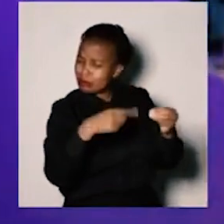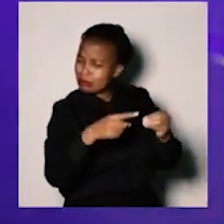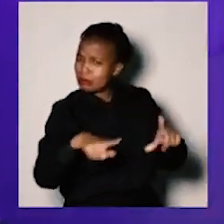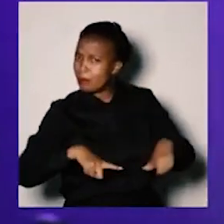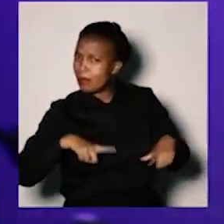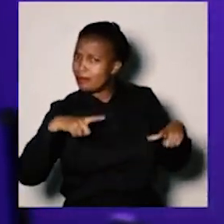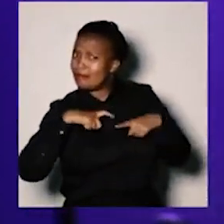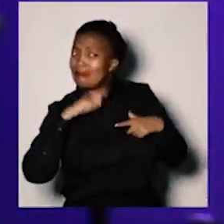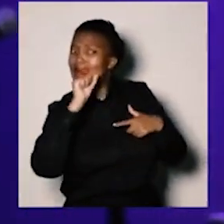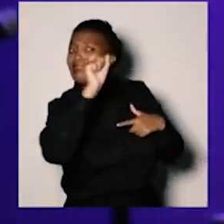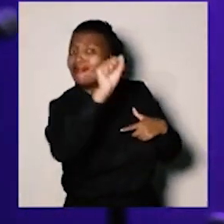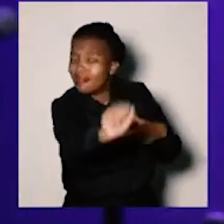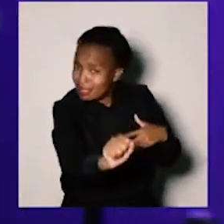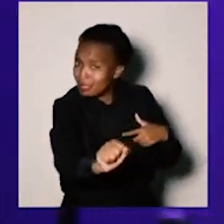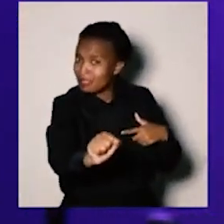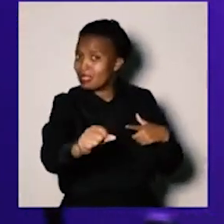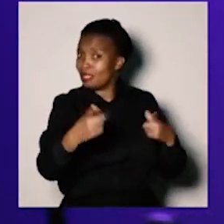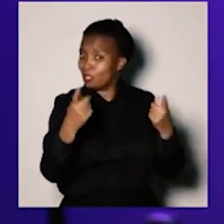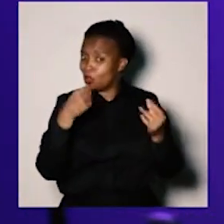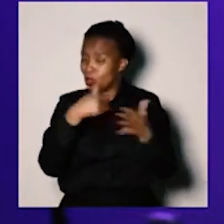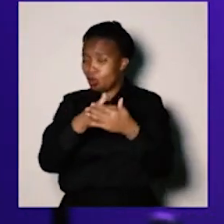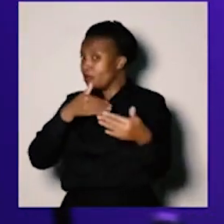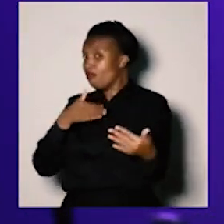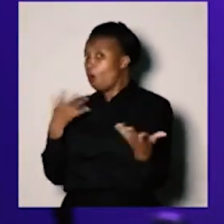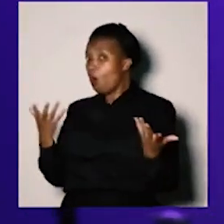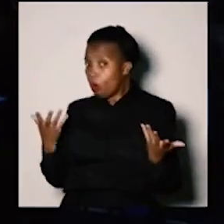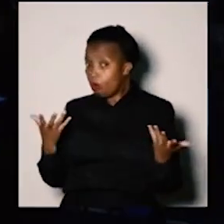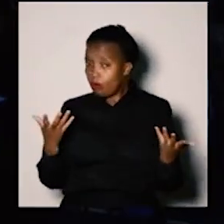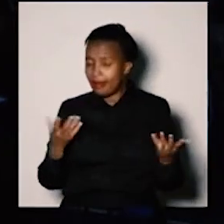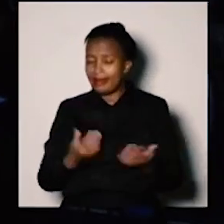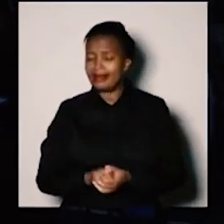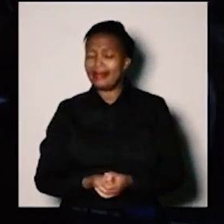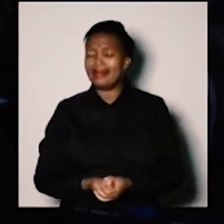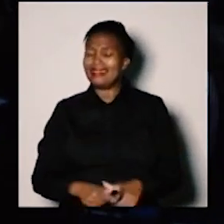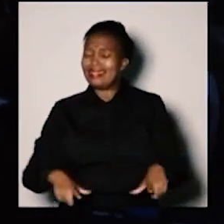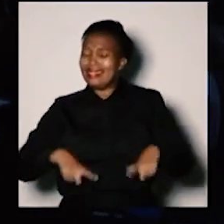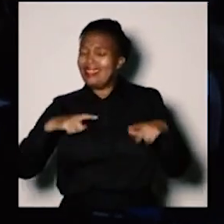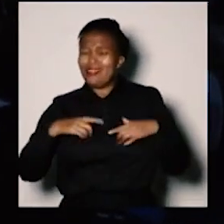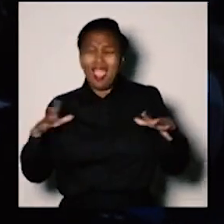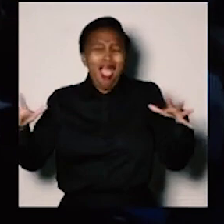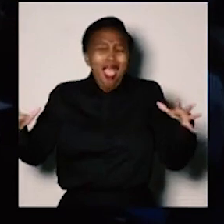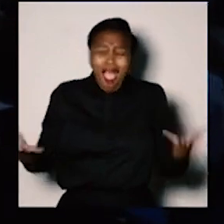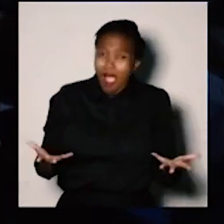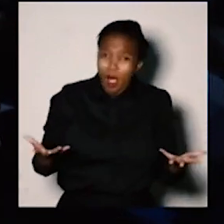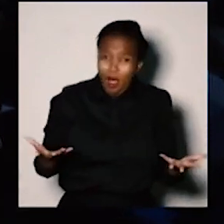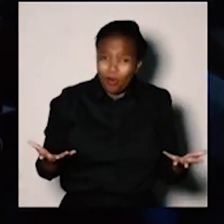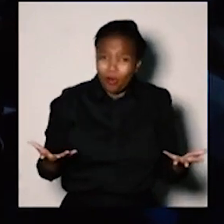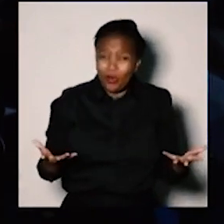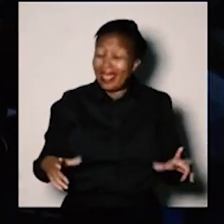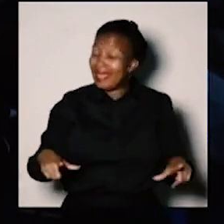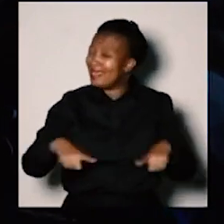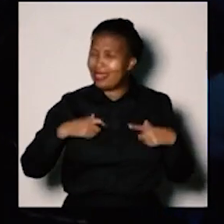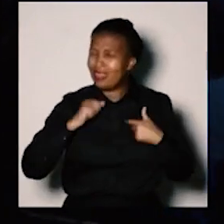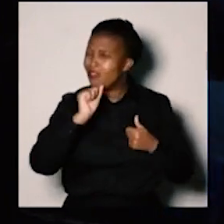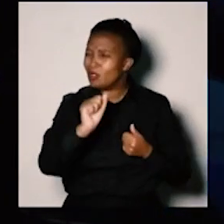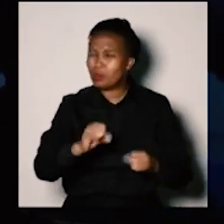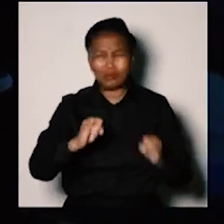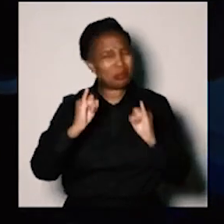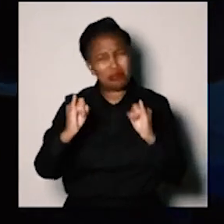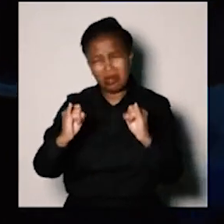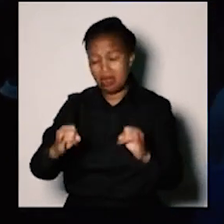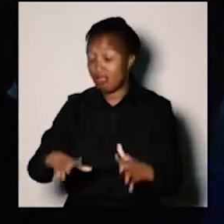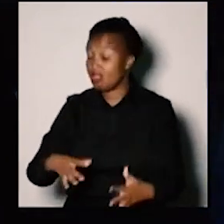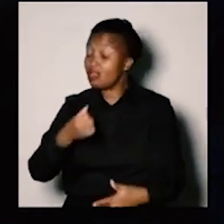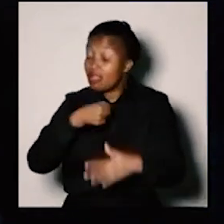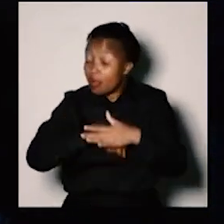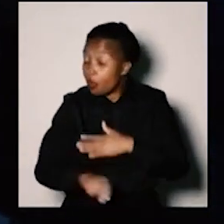had done, at least most of them, that had to do with being born again, and how he had lived some life that was really not great. And then he got saved and God changed